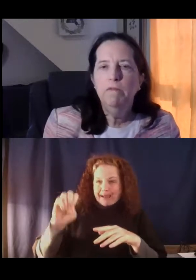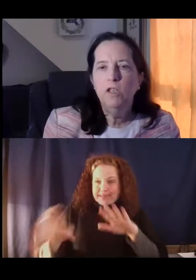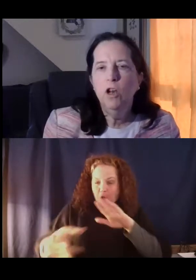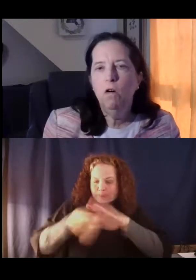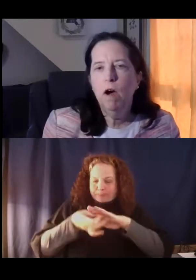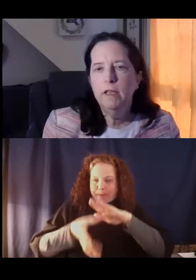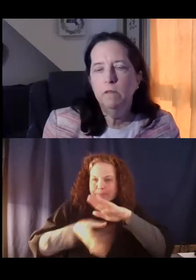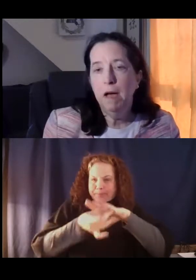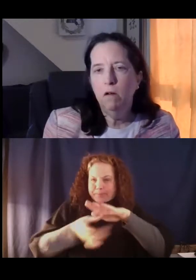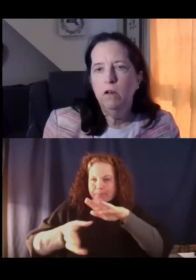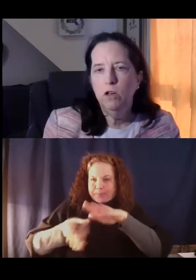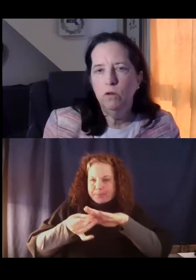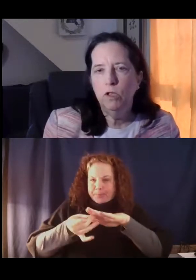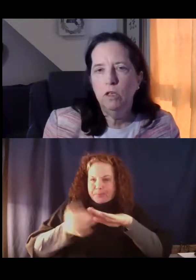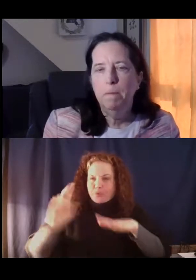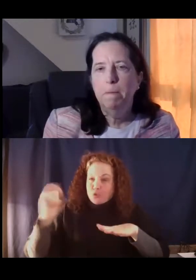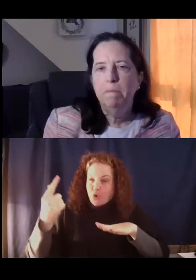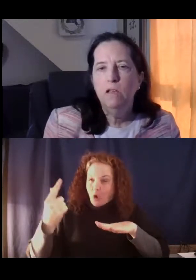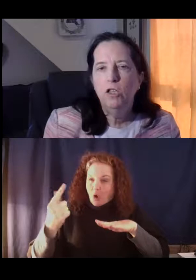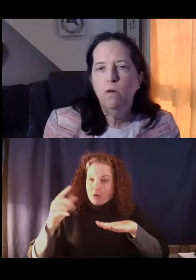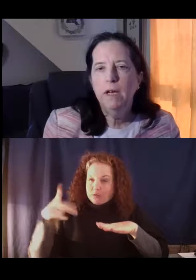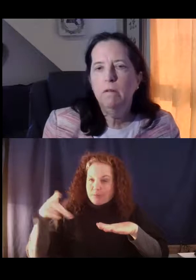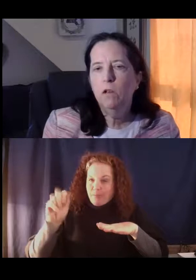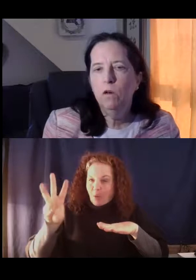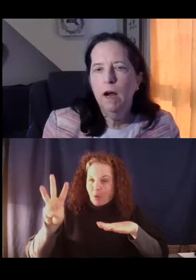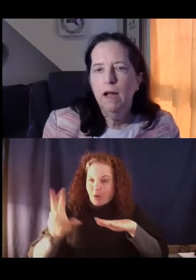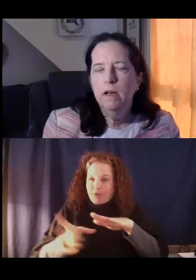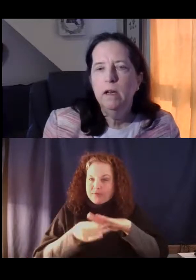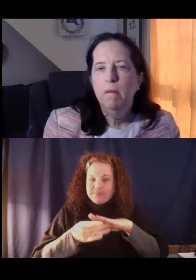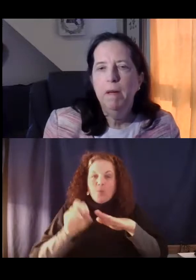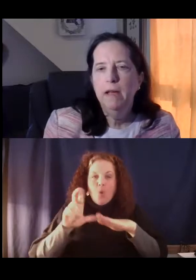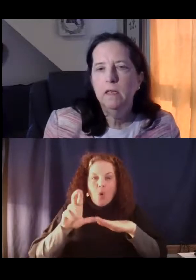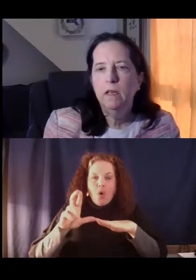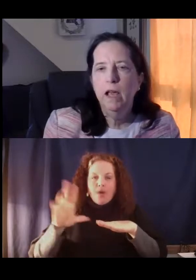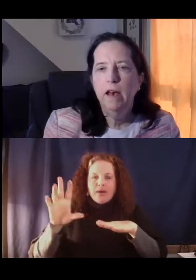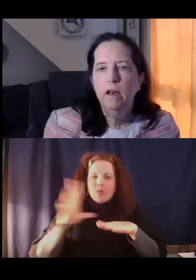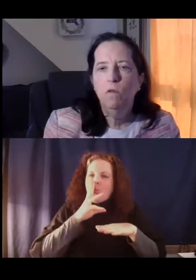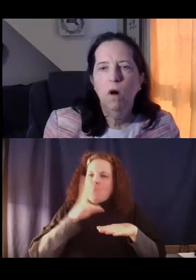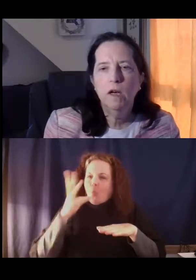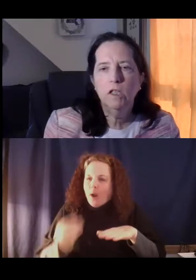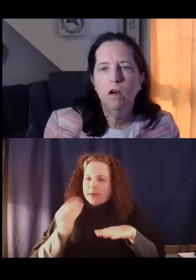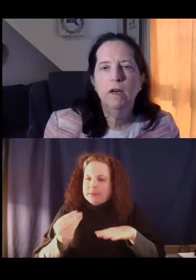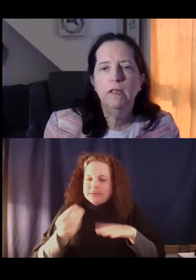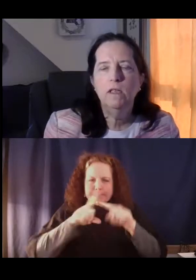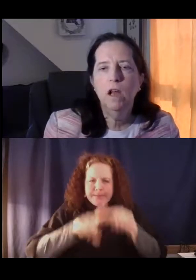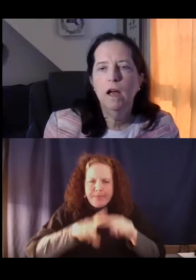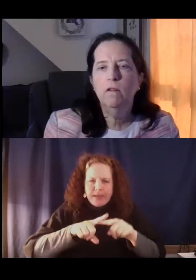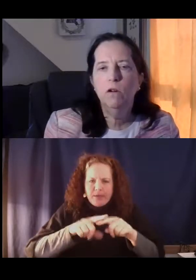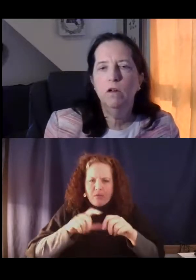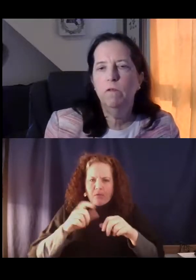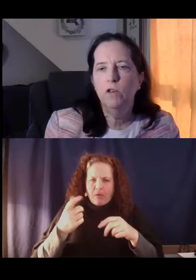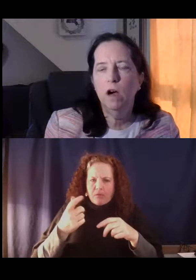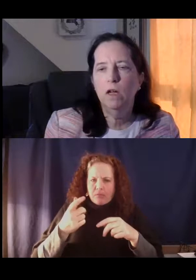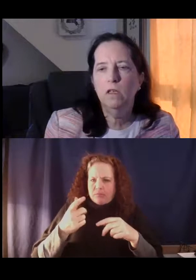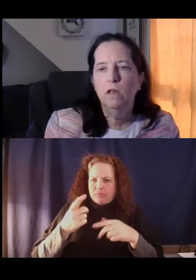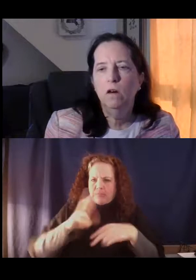Type of snow ice melt used. Sodium chloride based and rock salt is not good